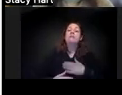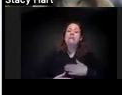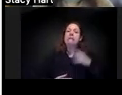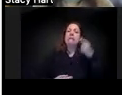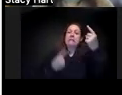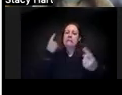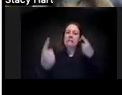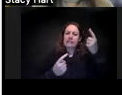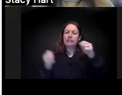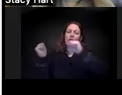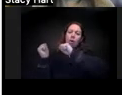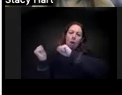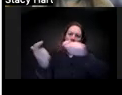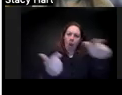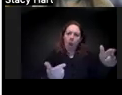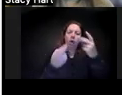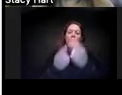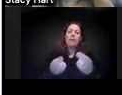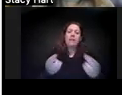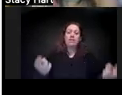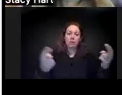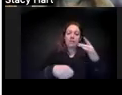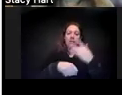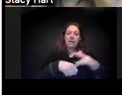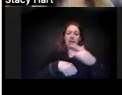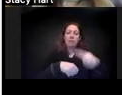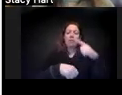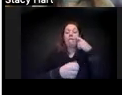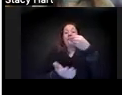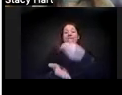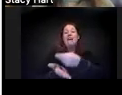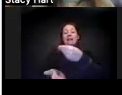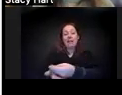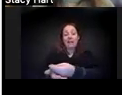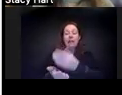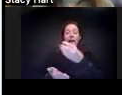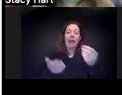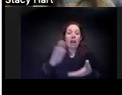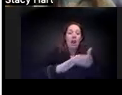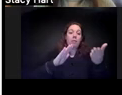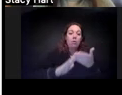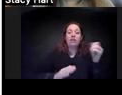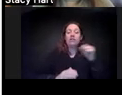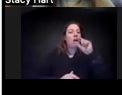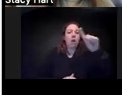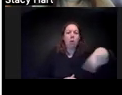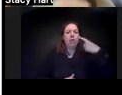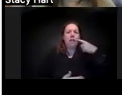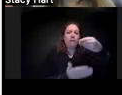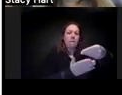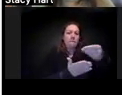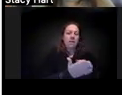just for that program. And then the conversation doesn't stop there.